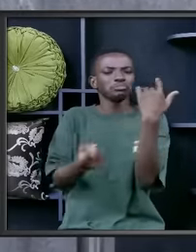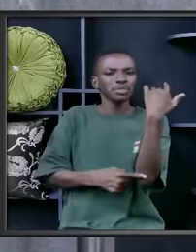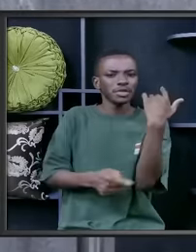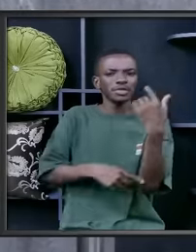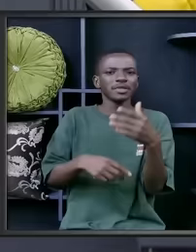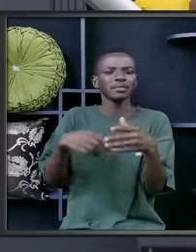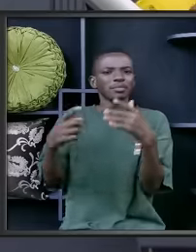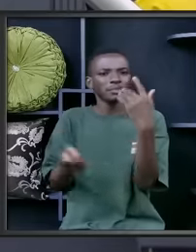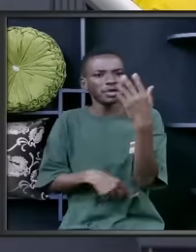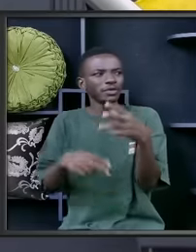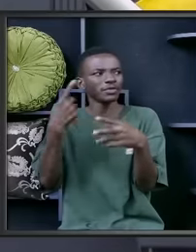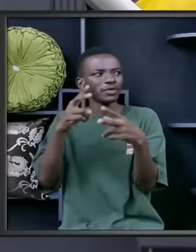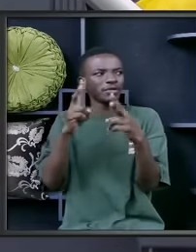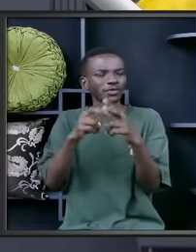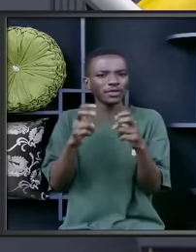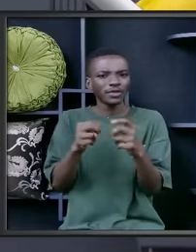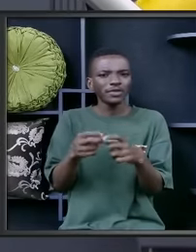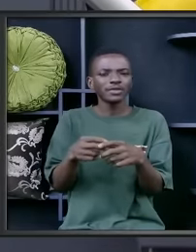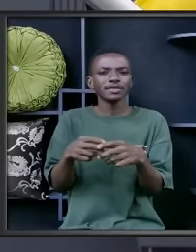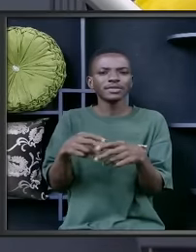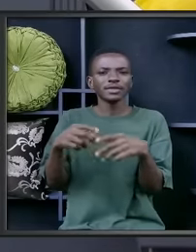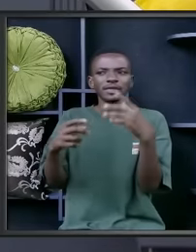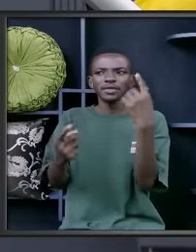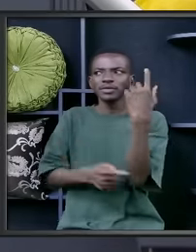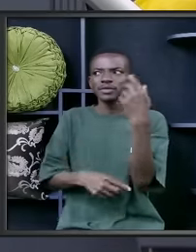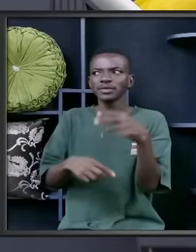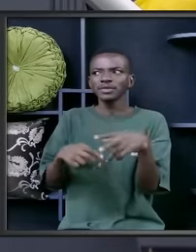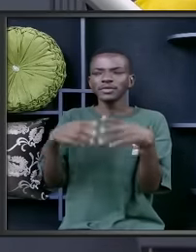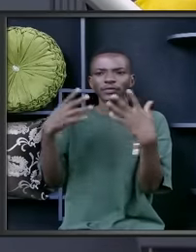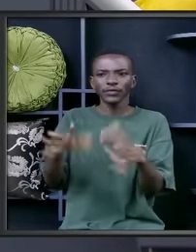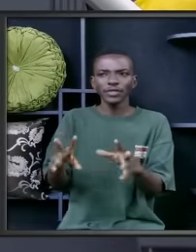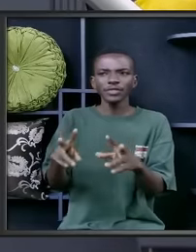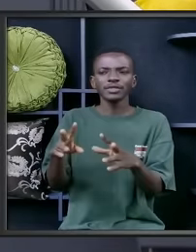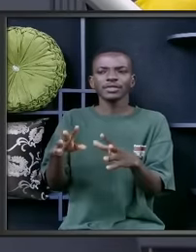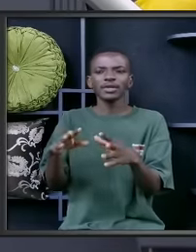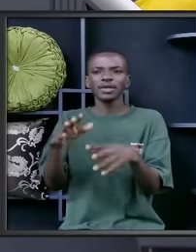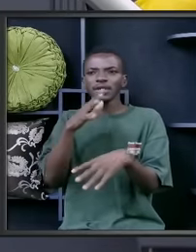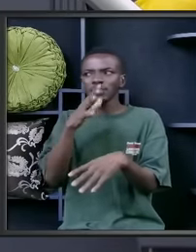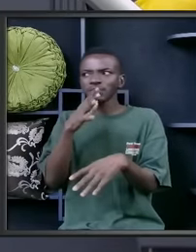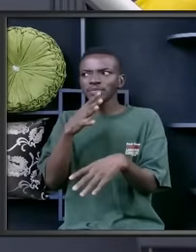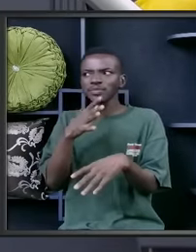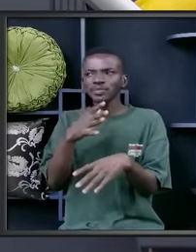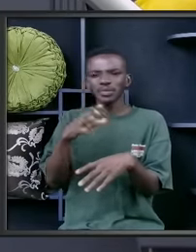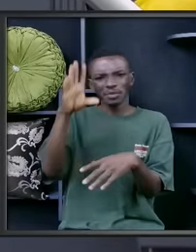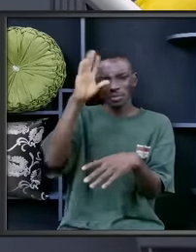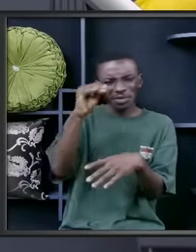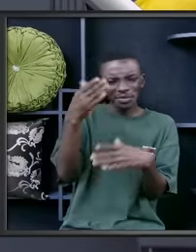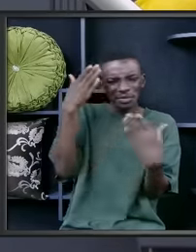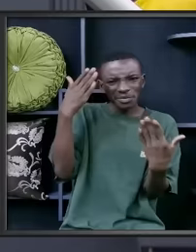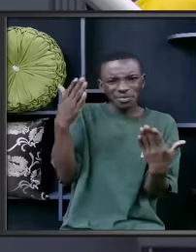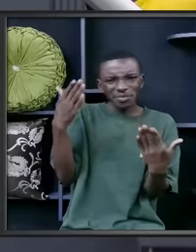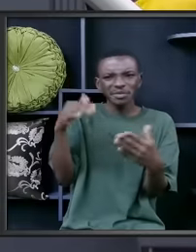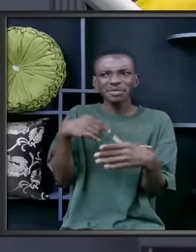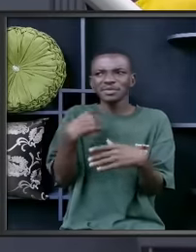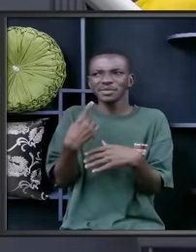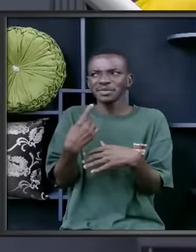When they beat me for their village. Because the time where he beat me from Kaliki Road finish. That woman where I don't know whether that man a woman where he say he